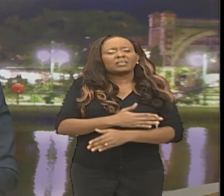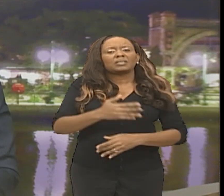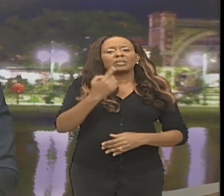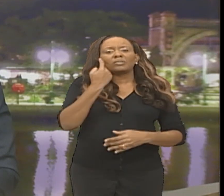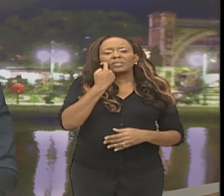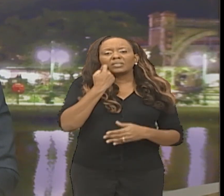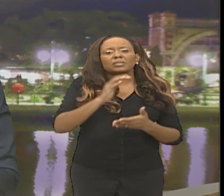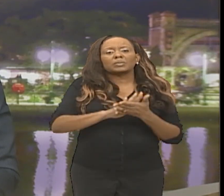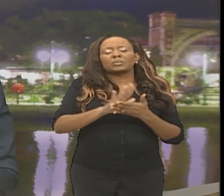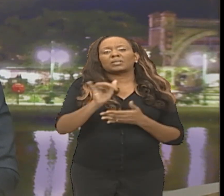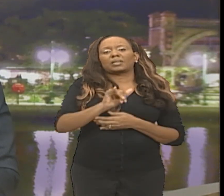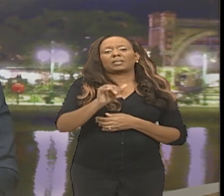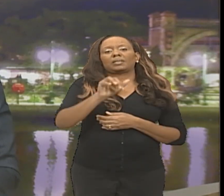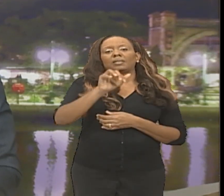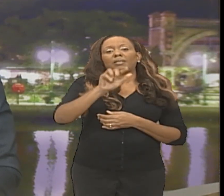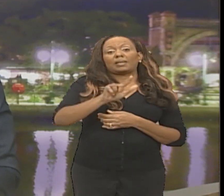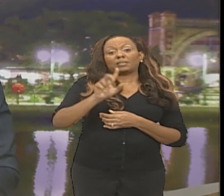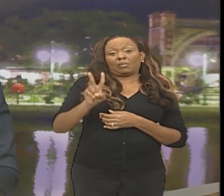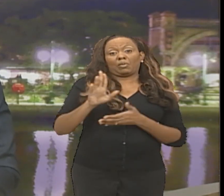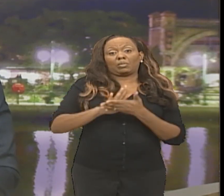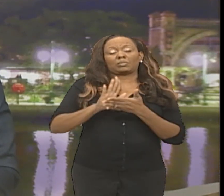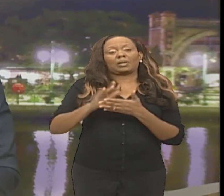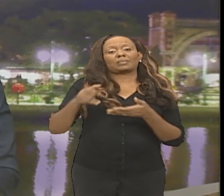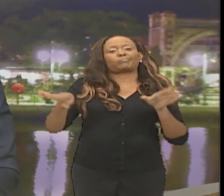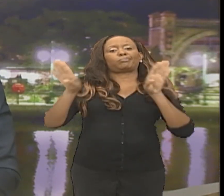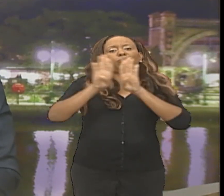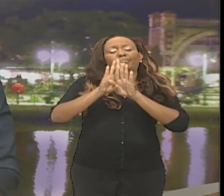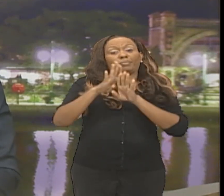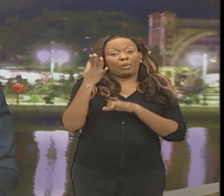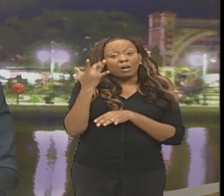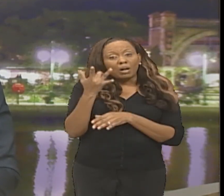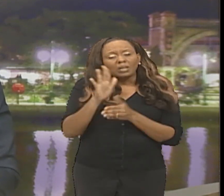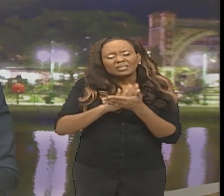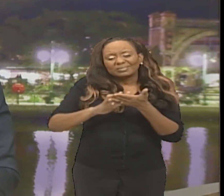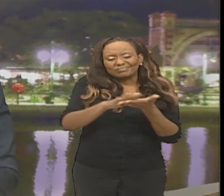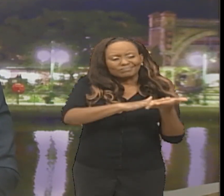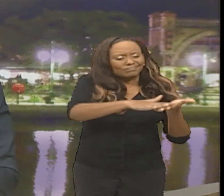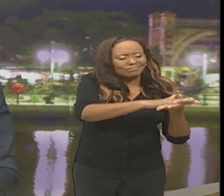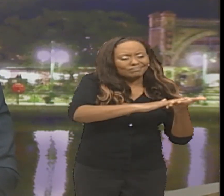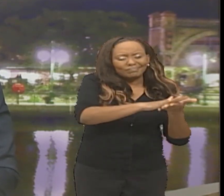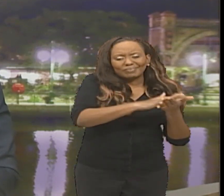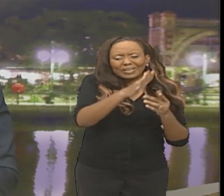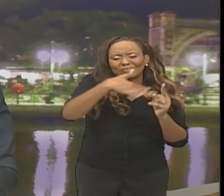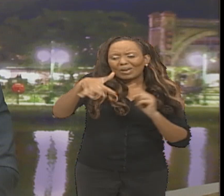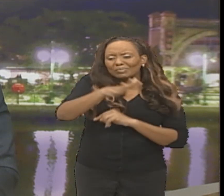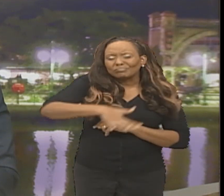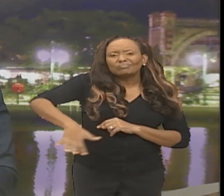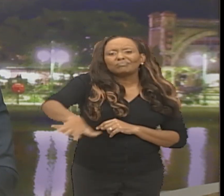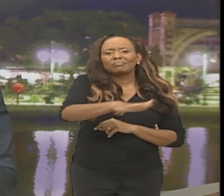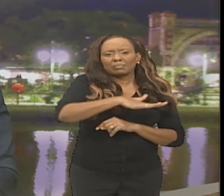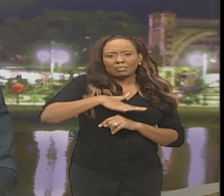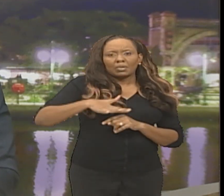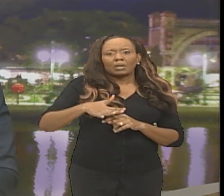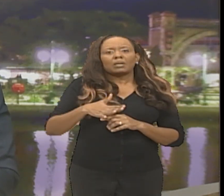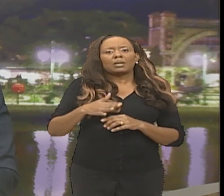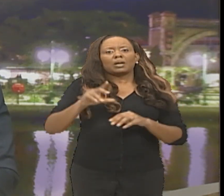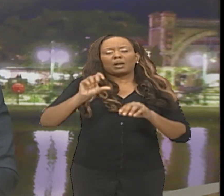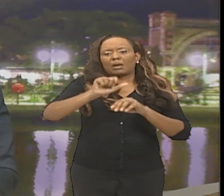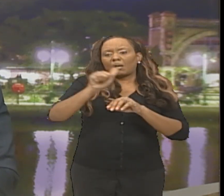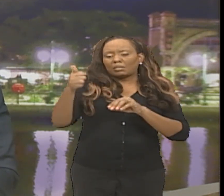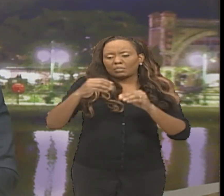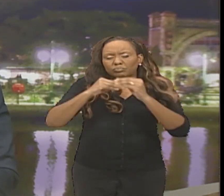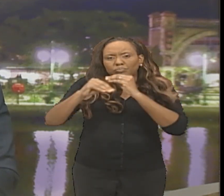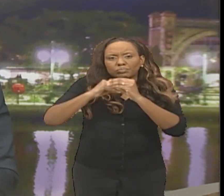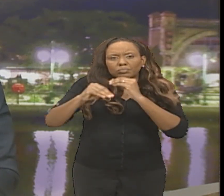number of schools, including Lester Vaughan, had to be closed to undergo cleaning and other maintenance work. Assistant General Secretary of